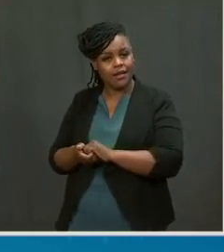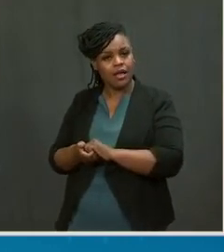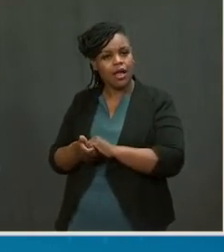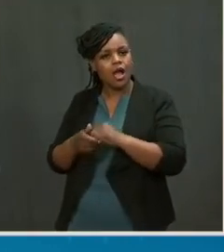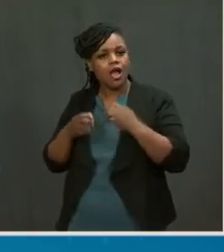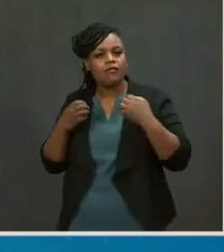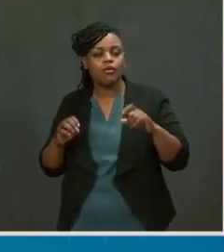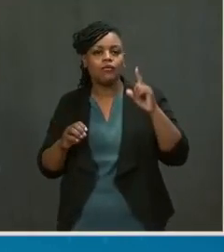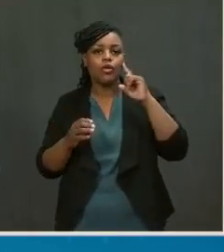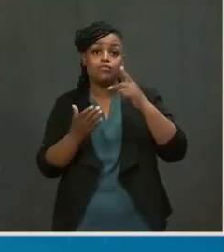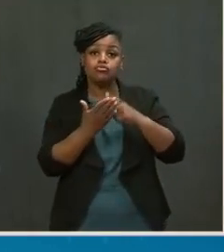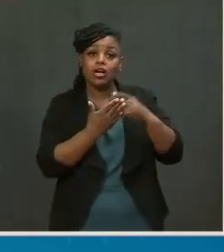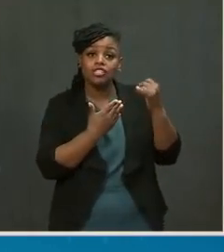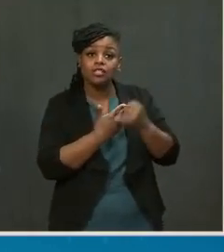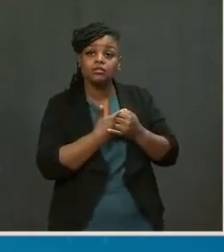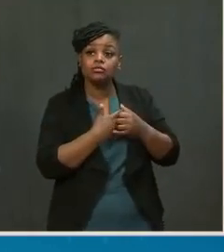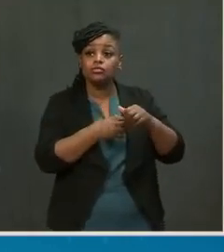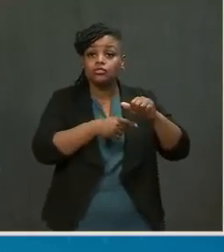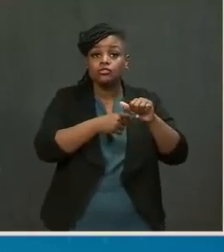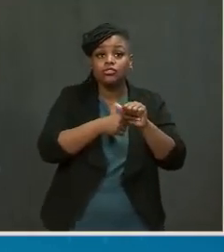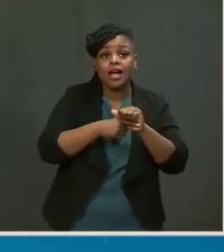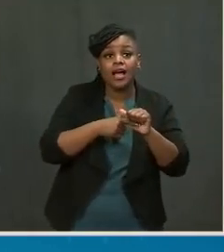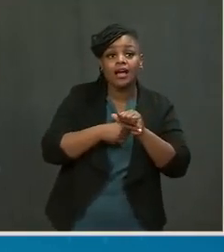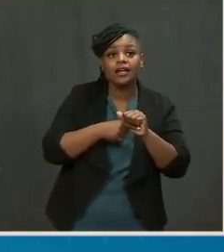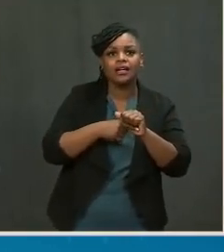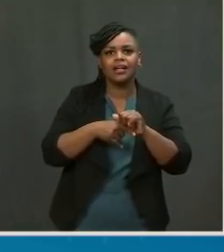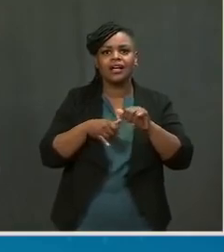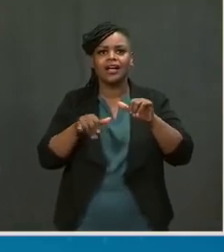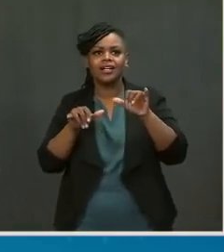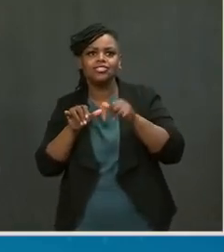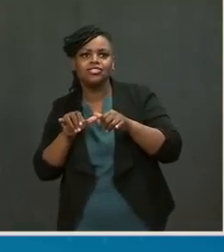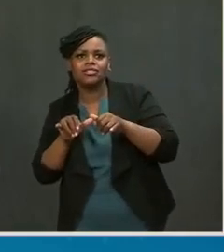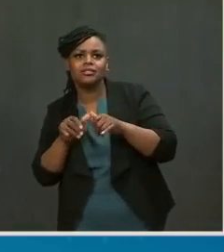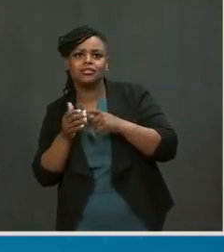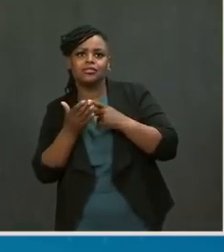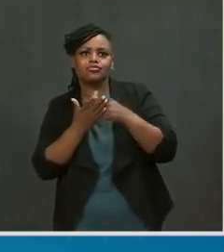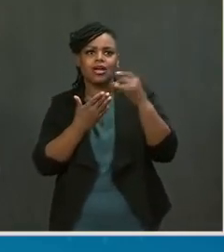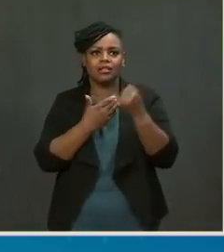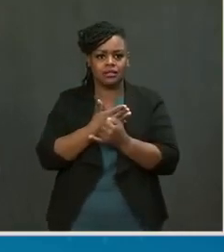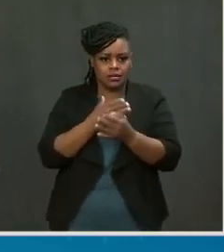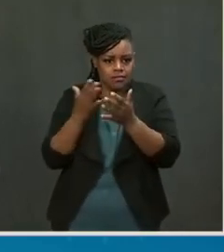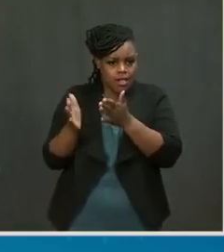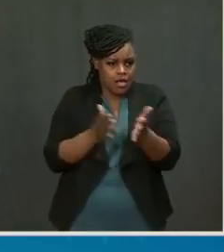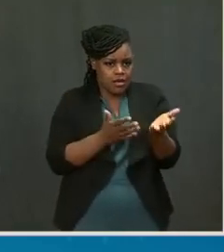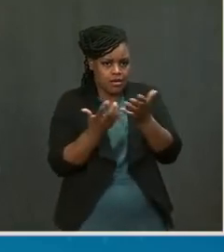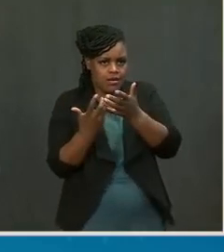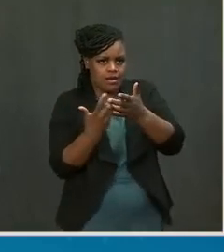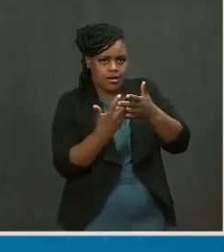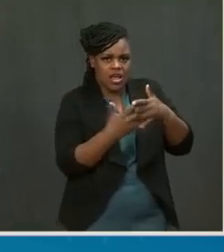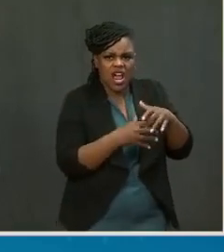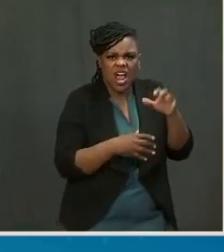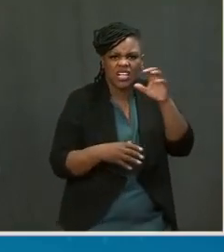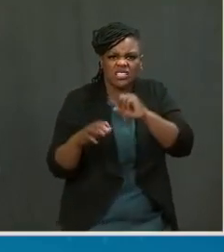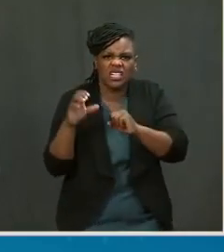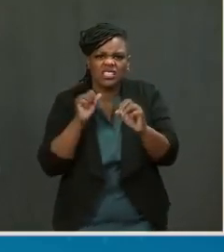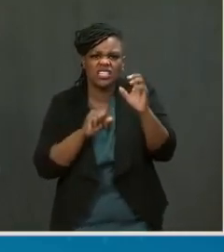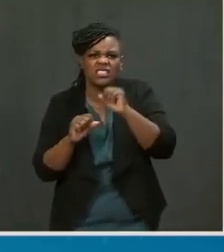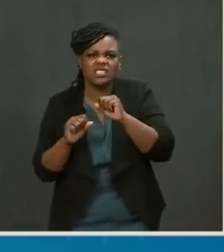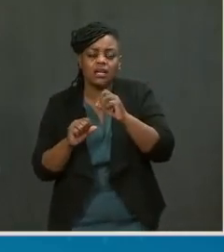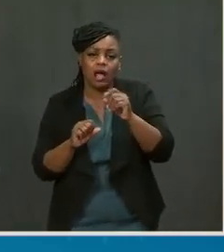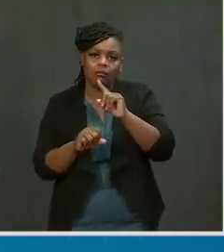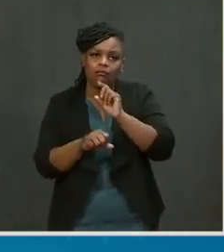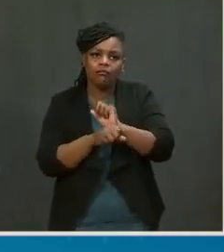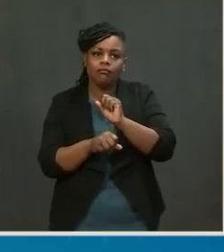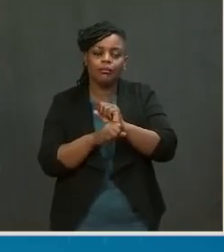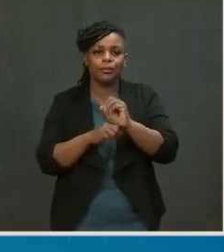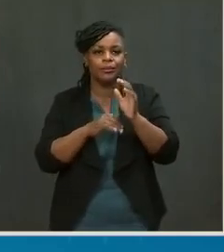the training, engineering, project planning, estimating, to the building phase, is unique with every